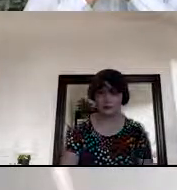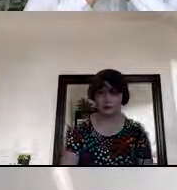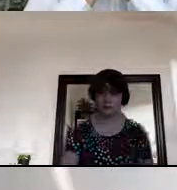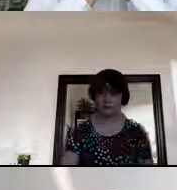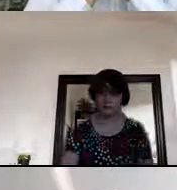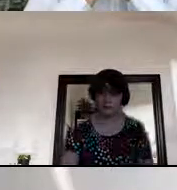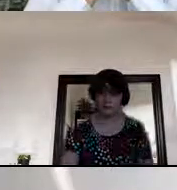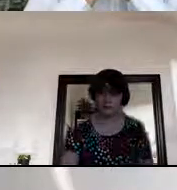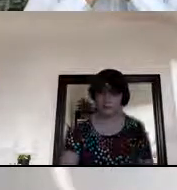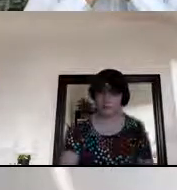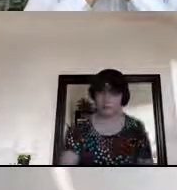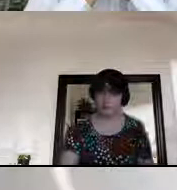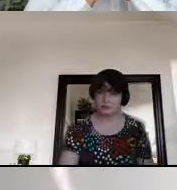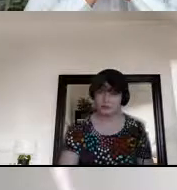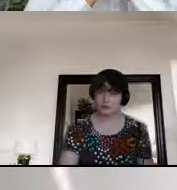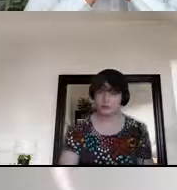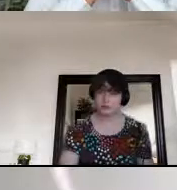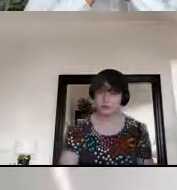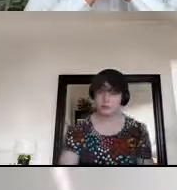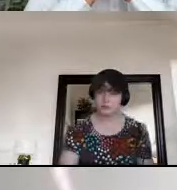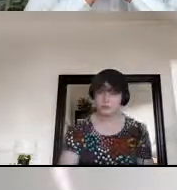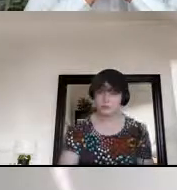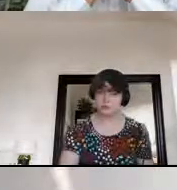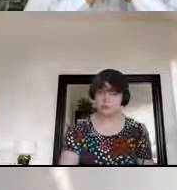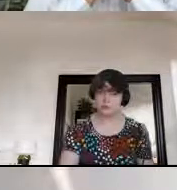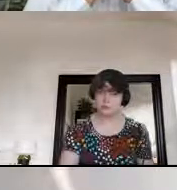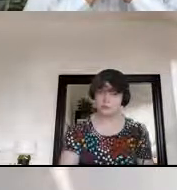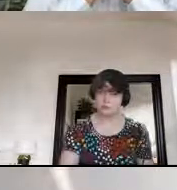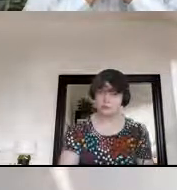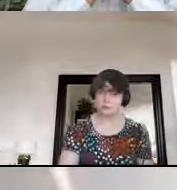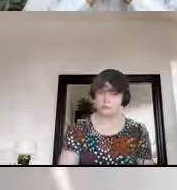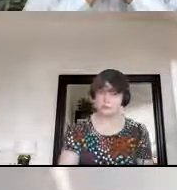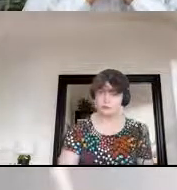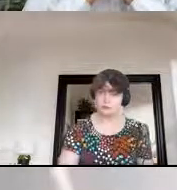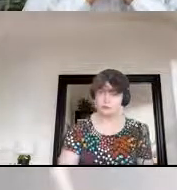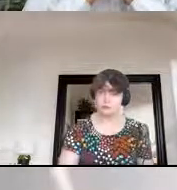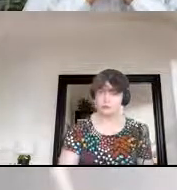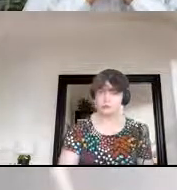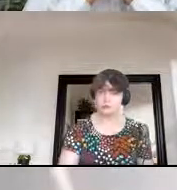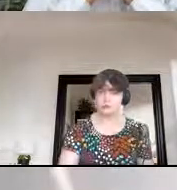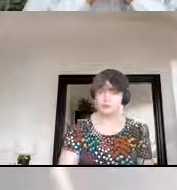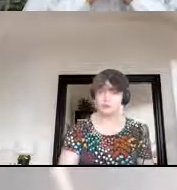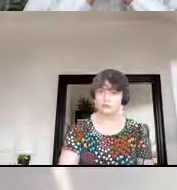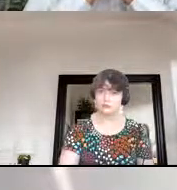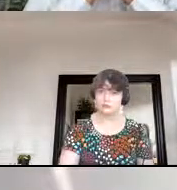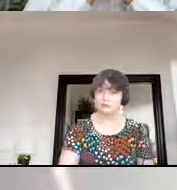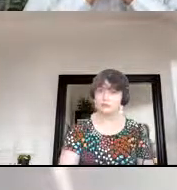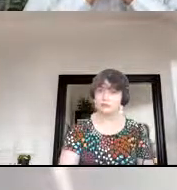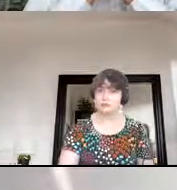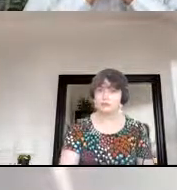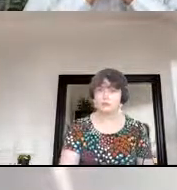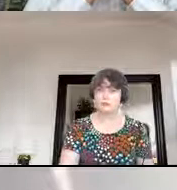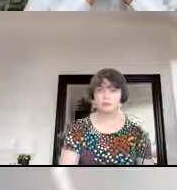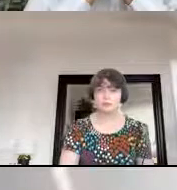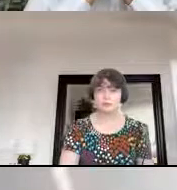one-stage process where normally we would have an expression of interest and then a full application. This